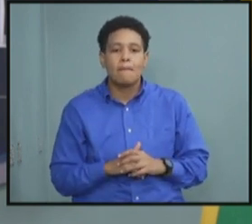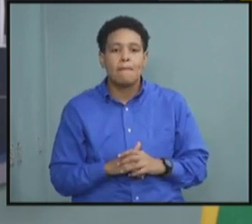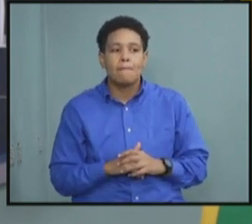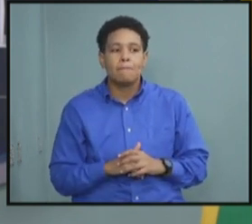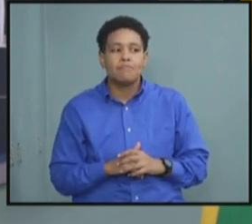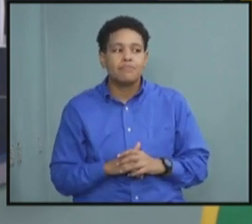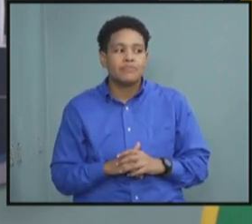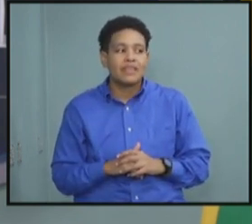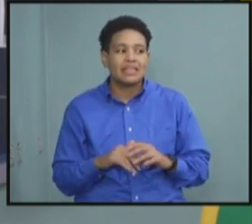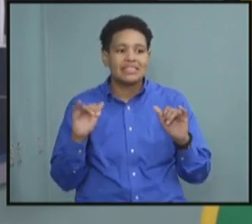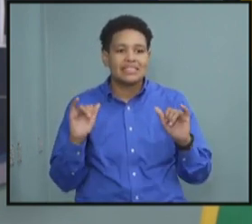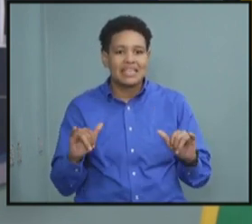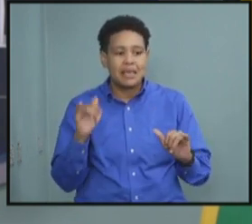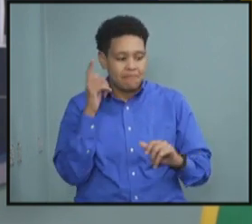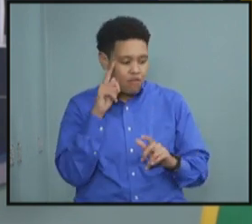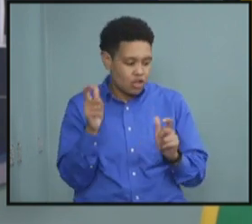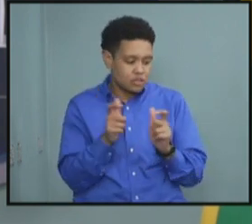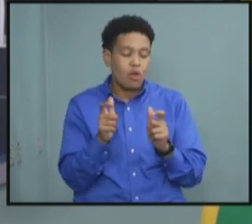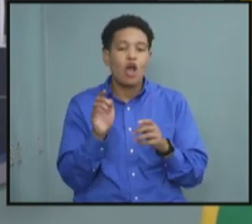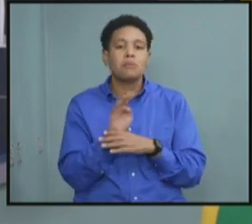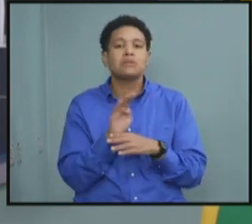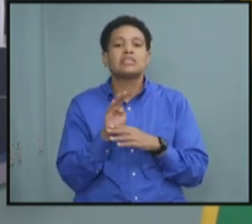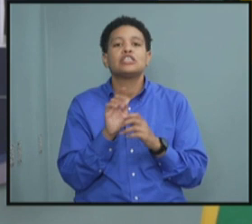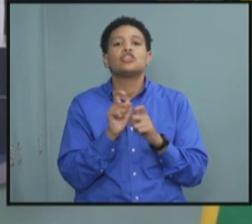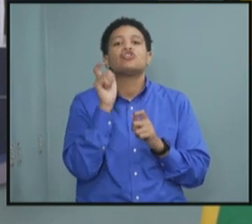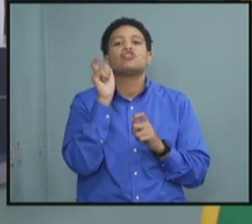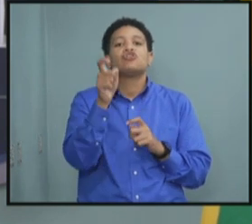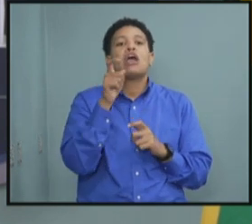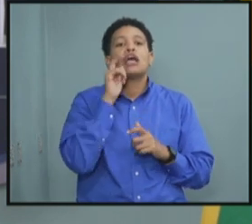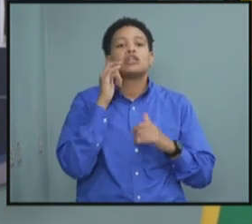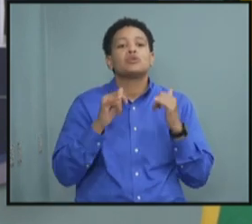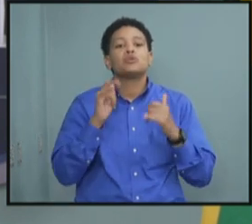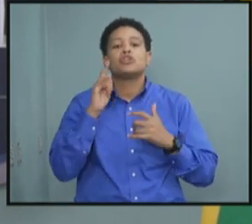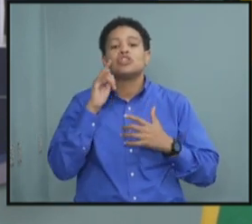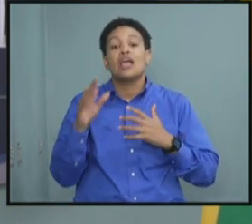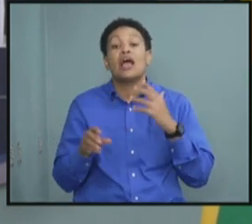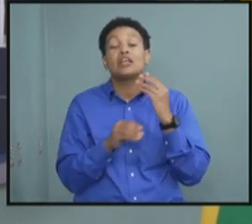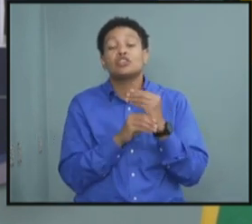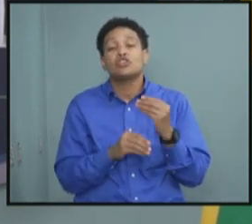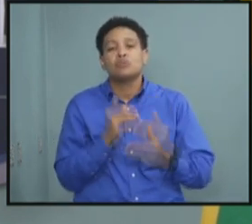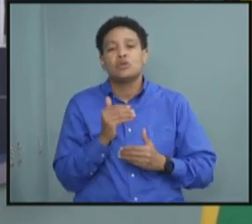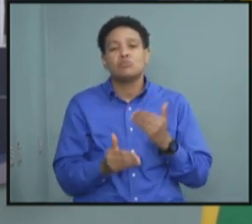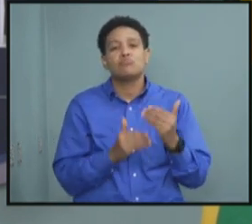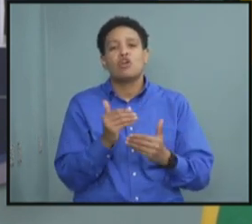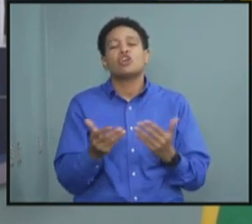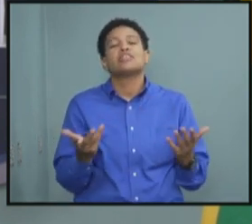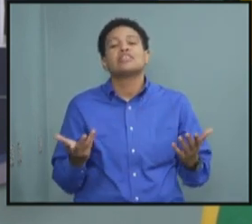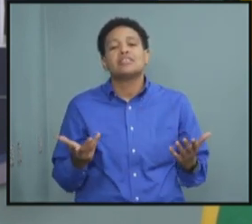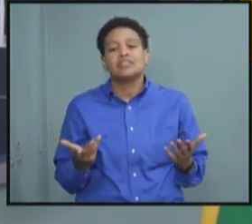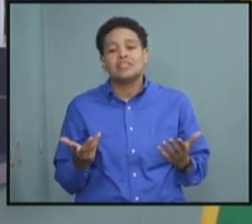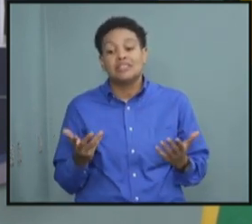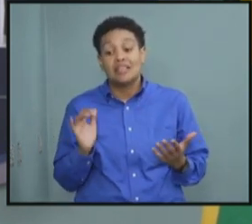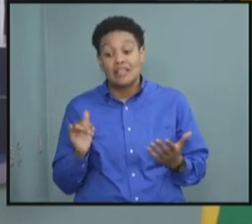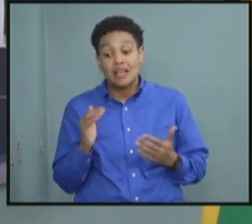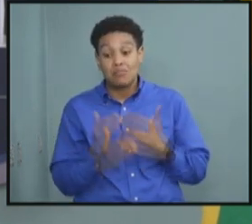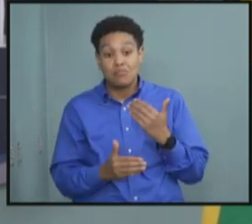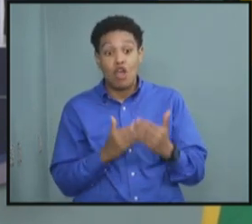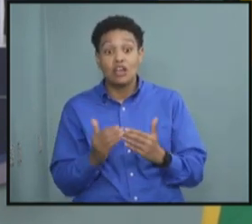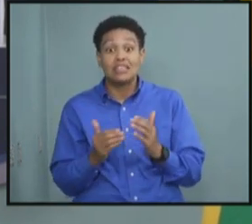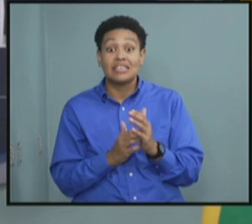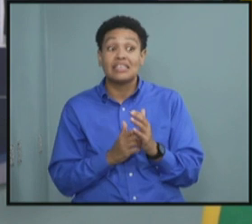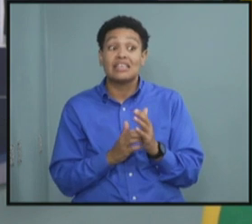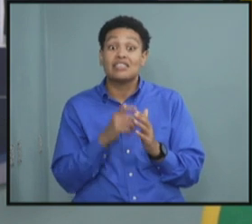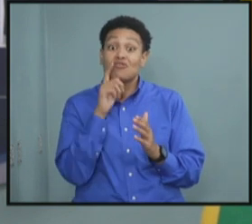for the small business grants, which have also been processed, and that processing is